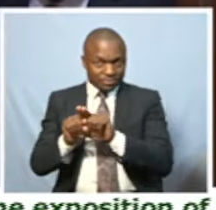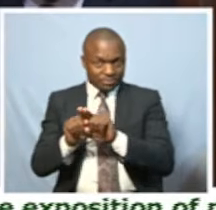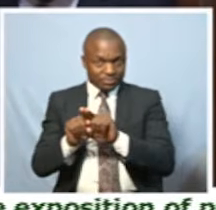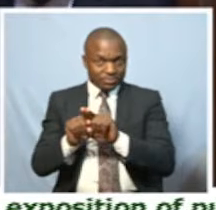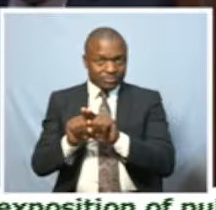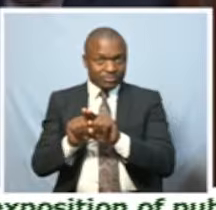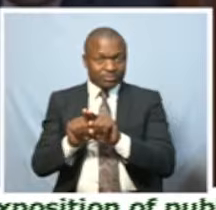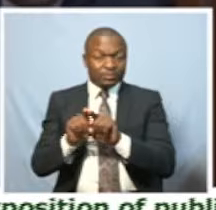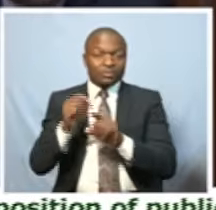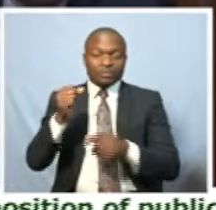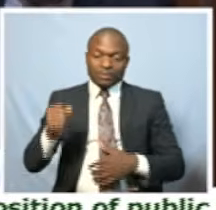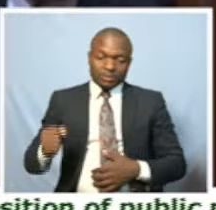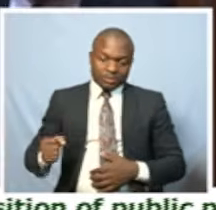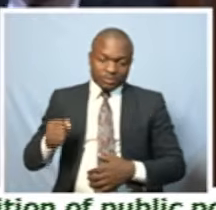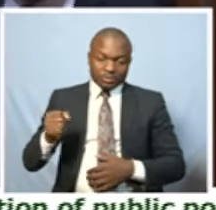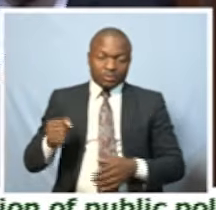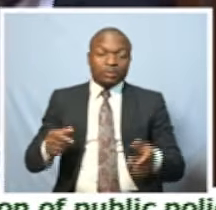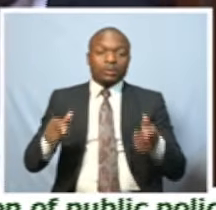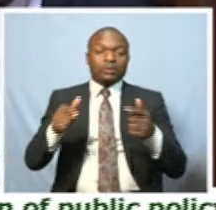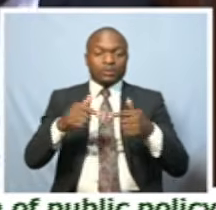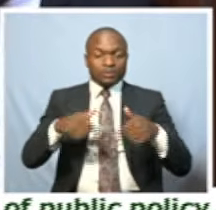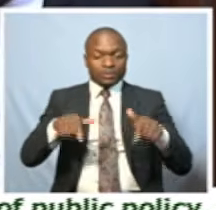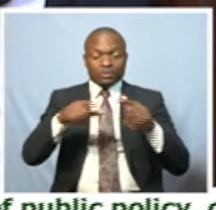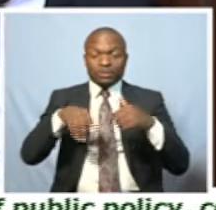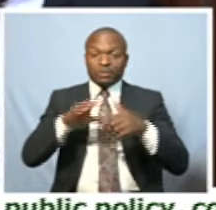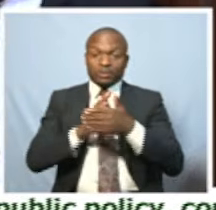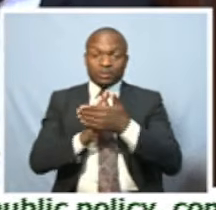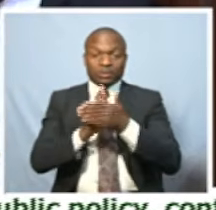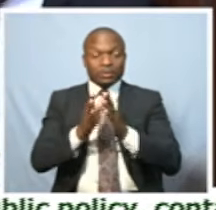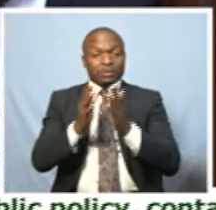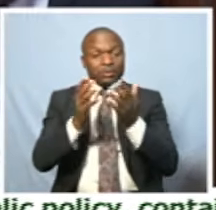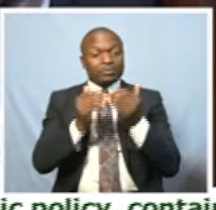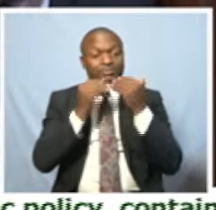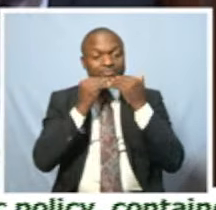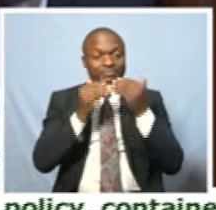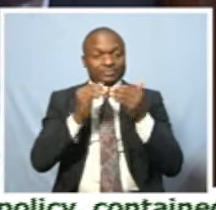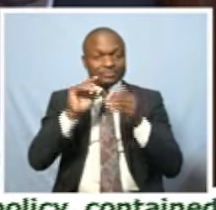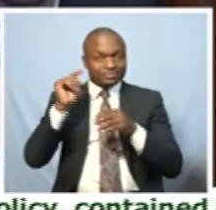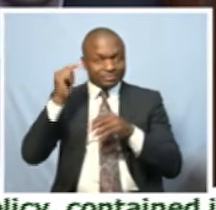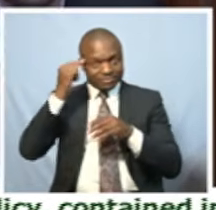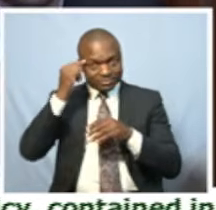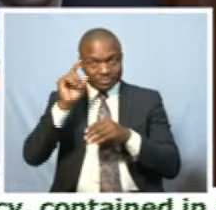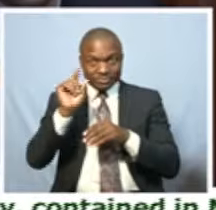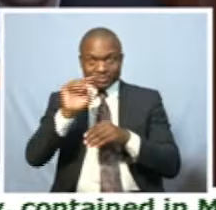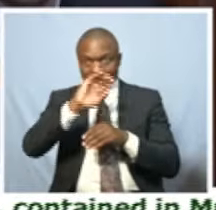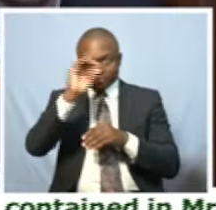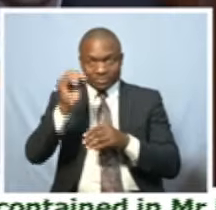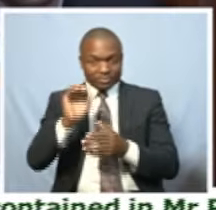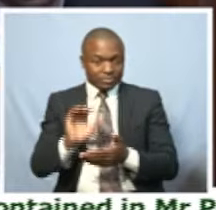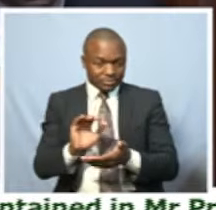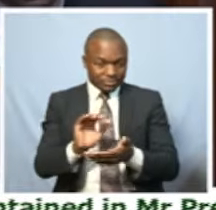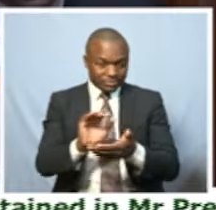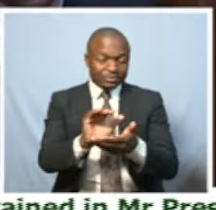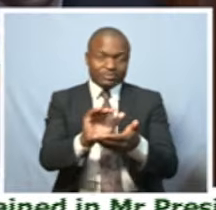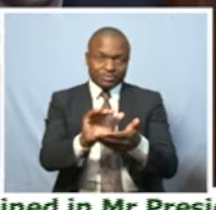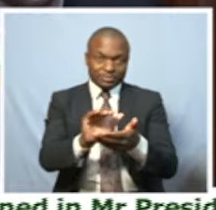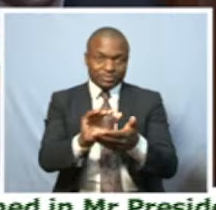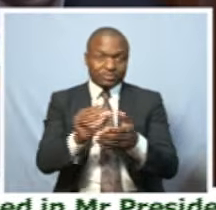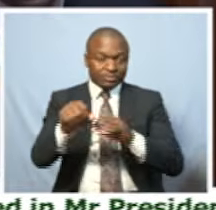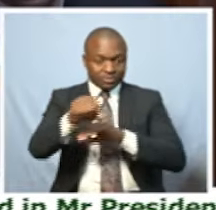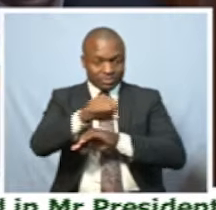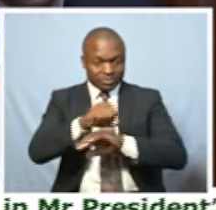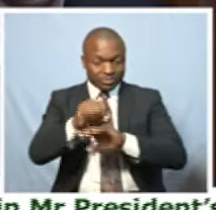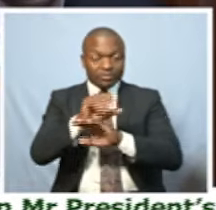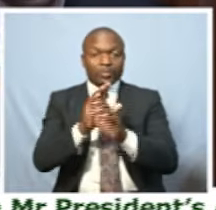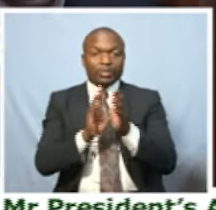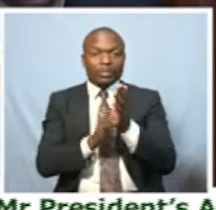and traditional leaders. I want to commend the government for the 20% allocation to secondary